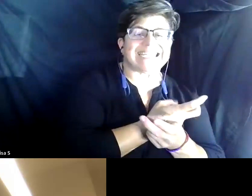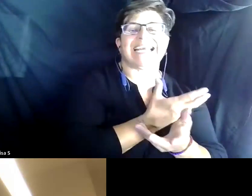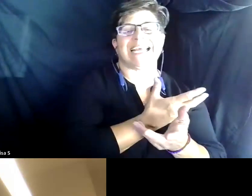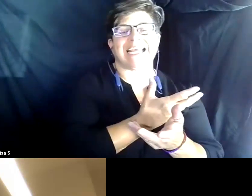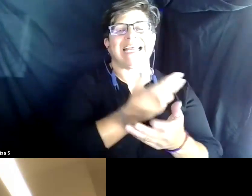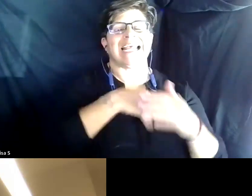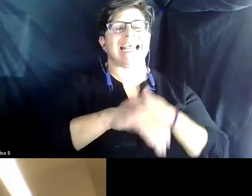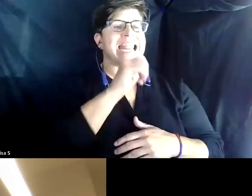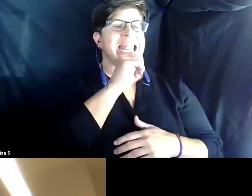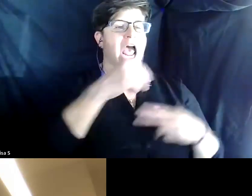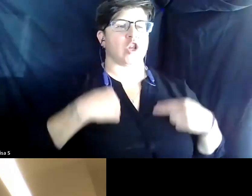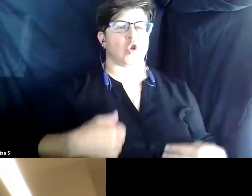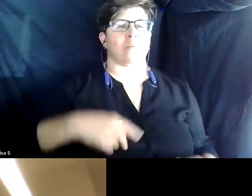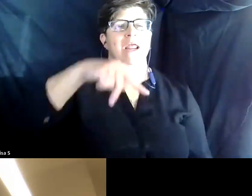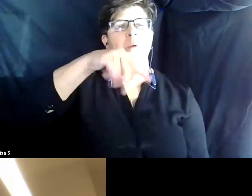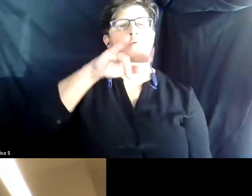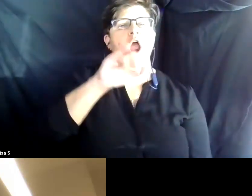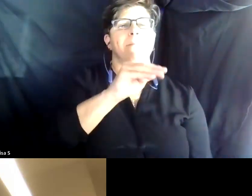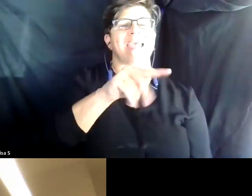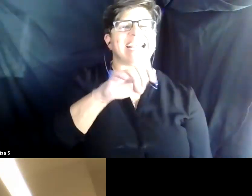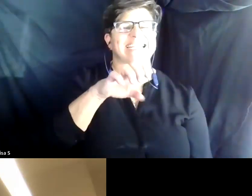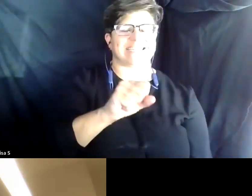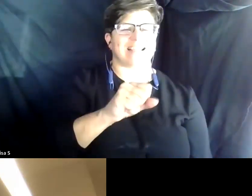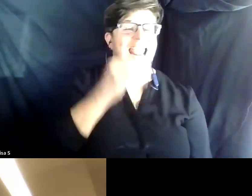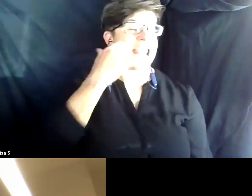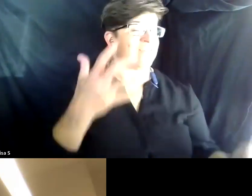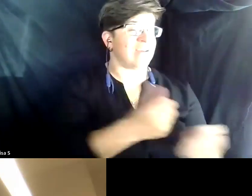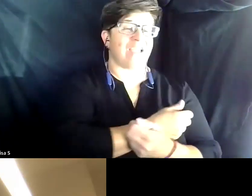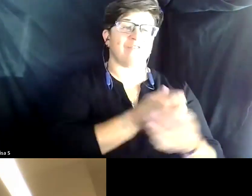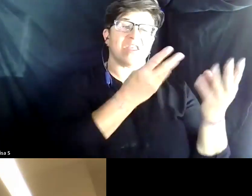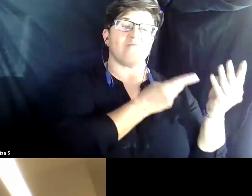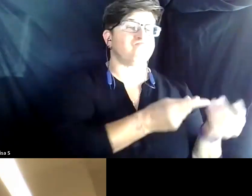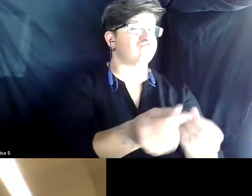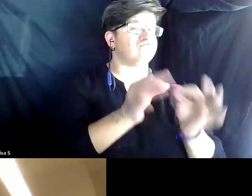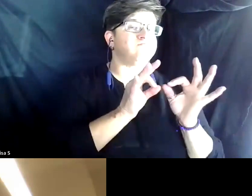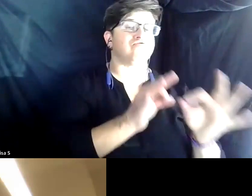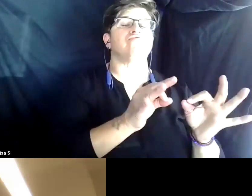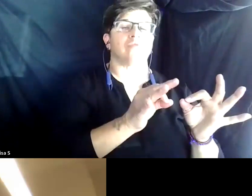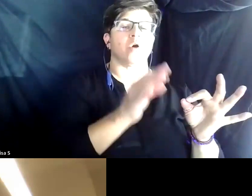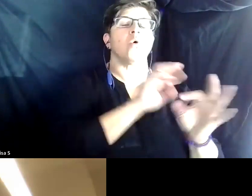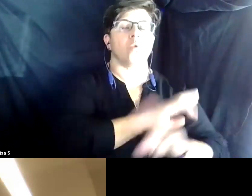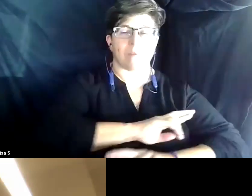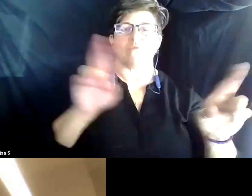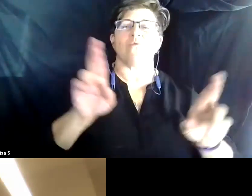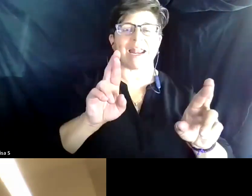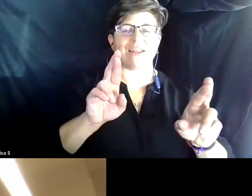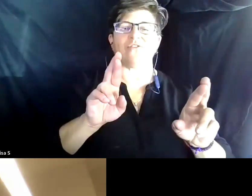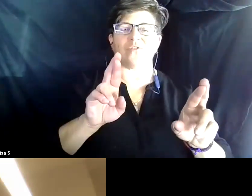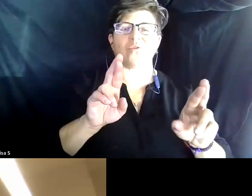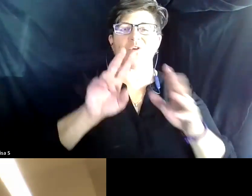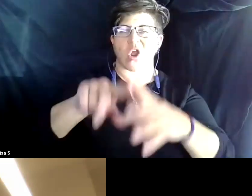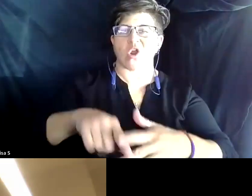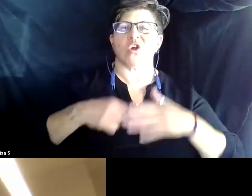non-human primates. And if everything goes well, then we will be ready to jump and start